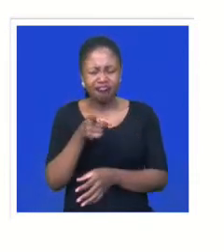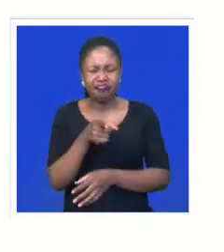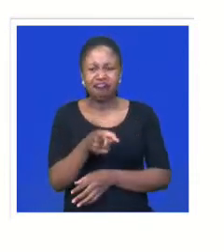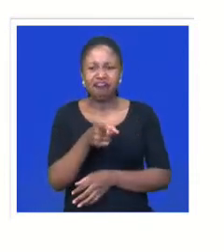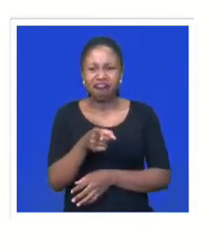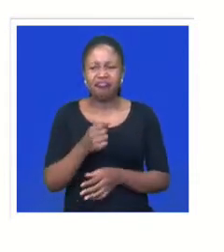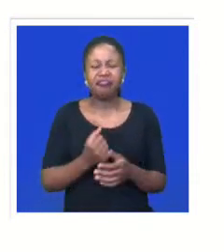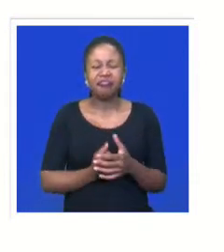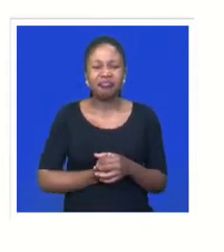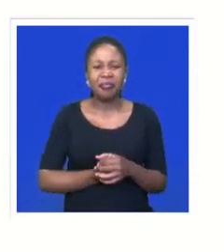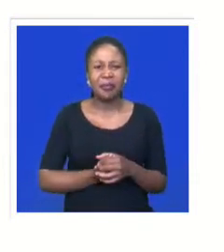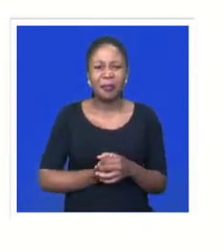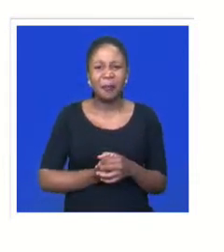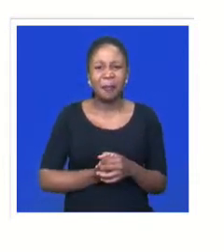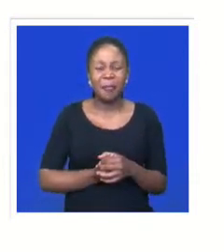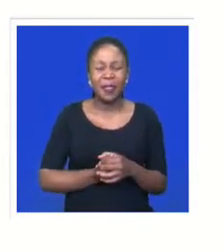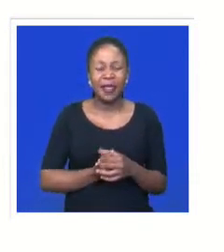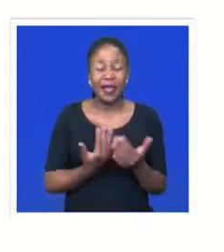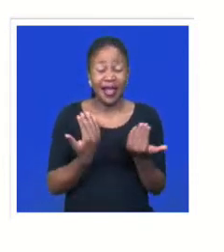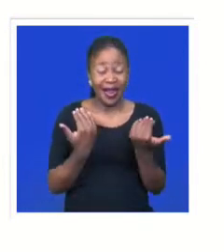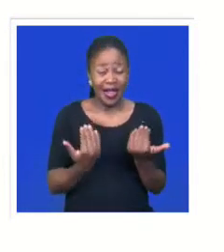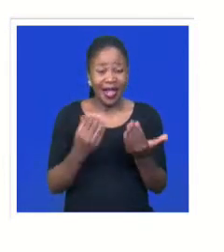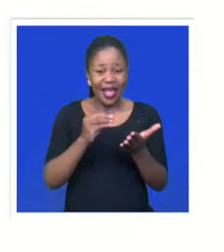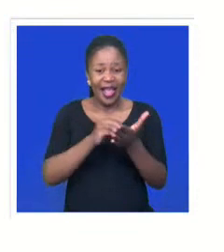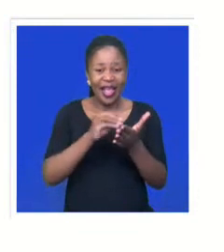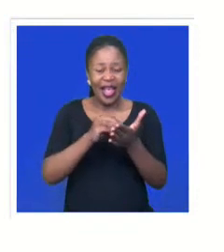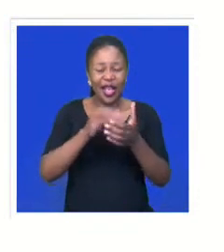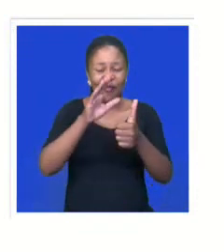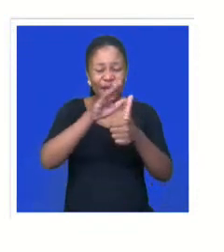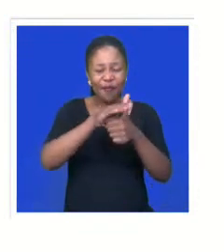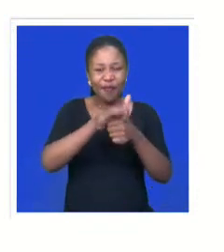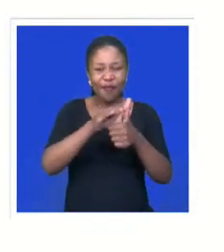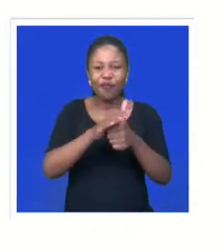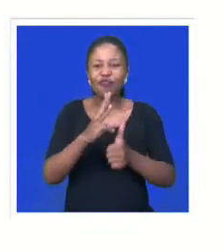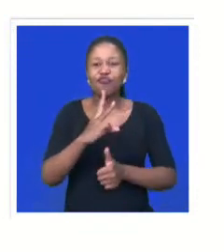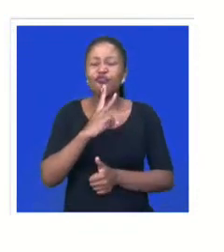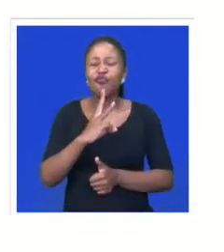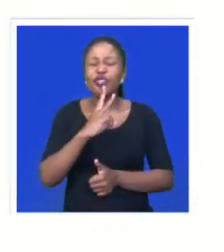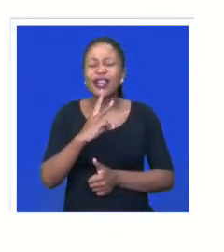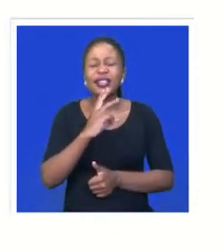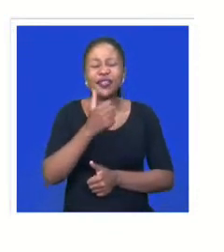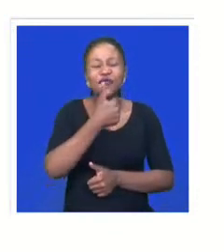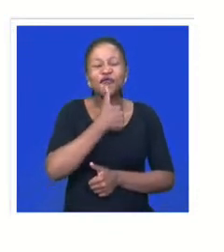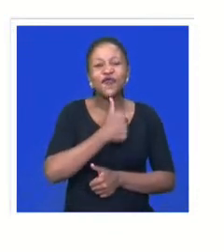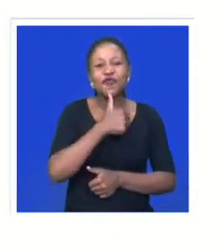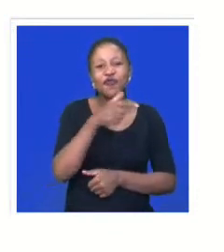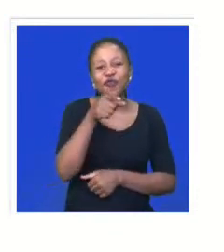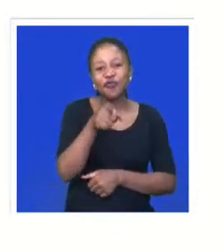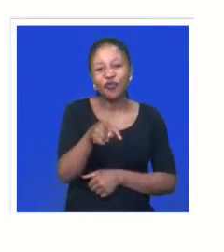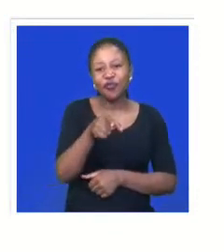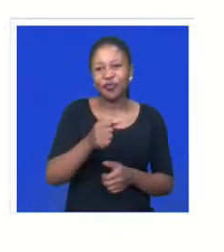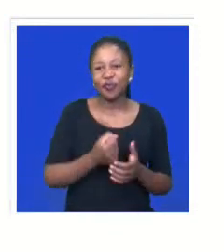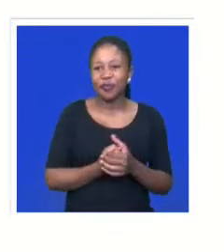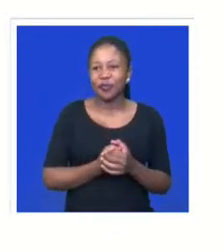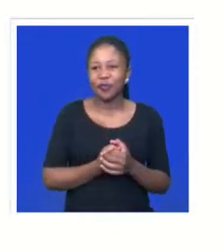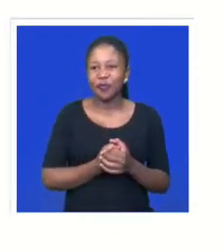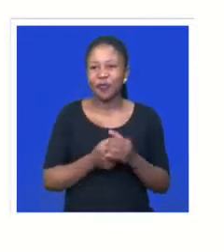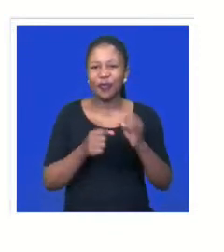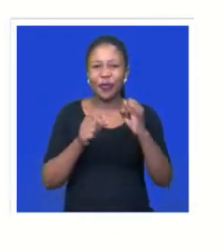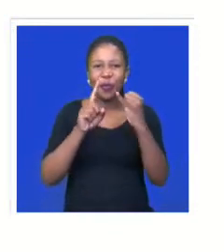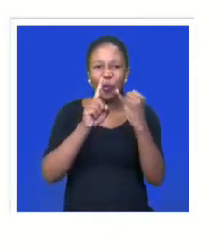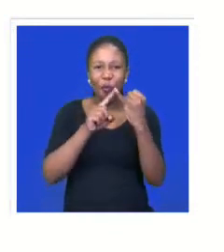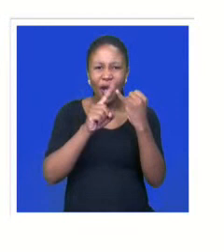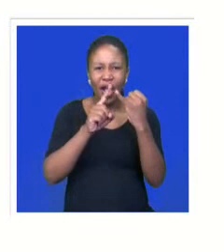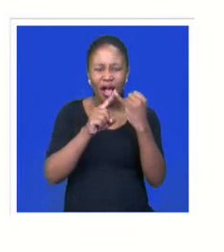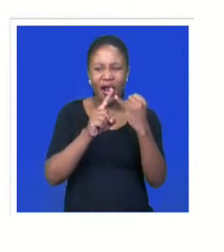on, dear learner. I've got keywords here which we are going to use while we are learning. The first word is create. What is